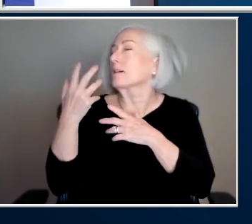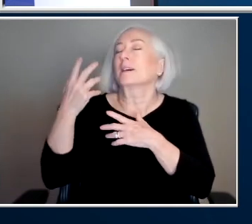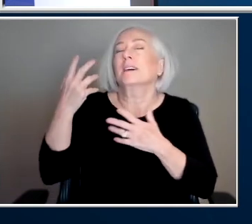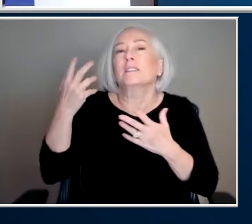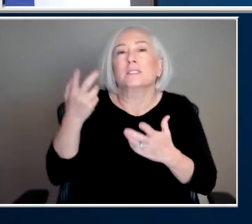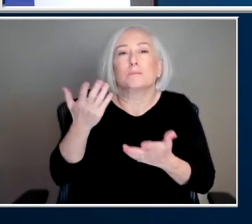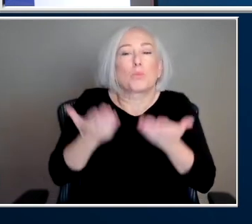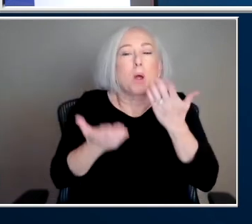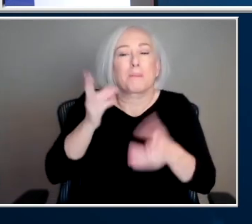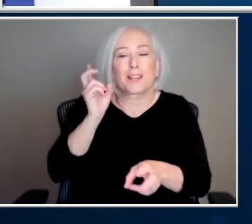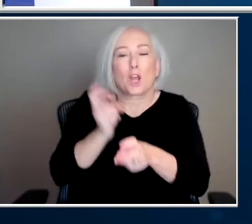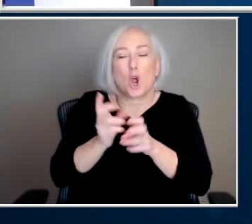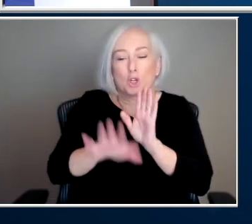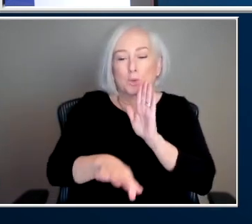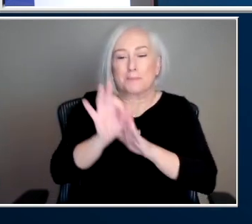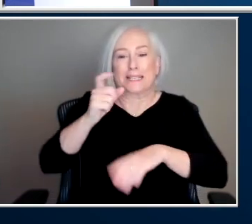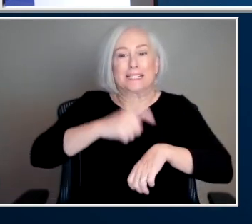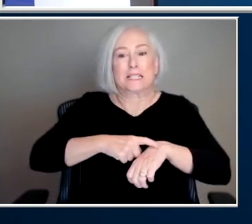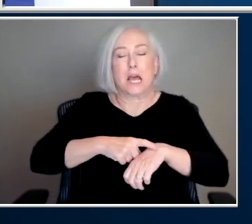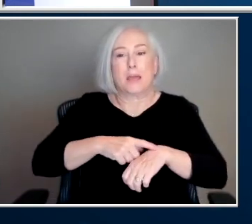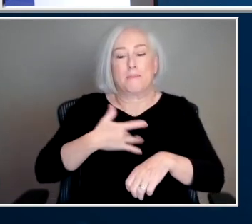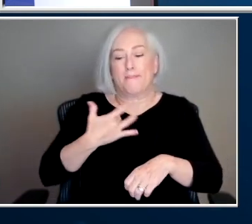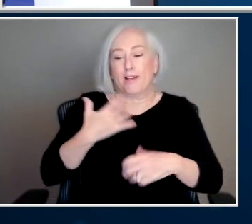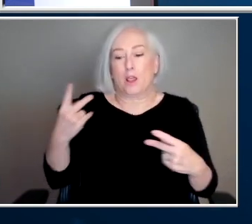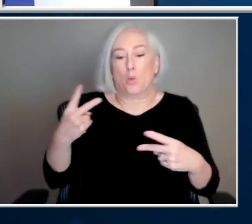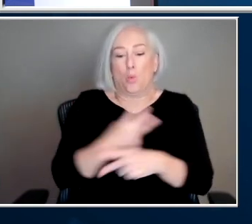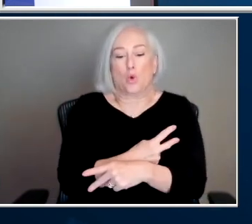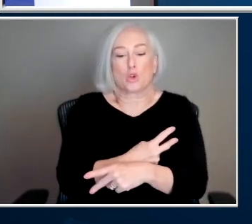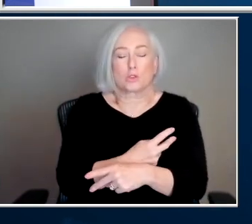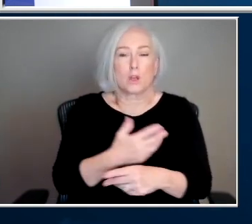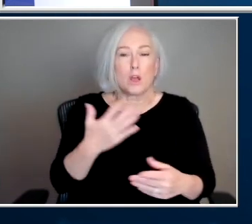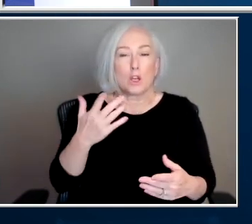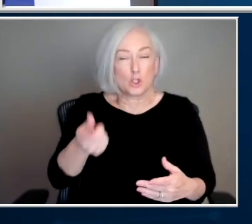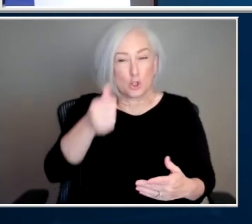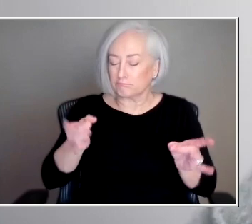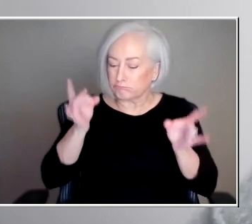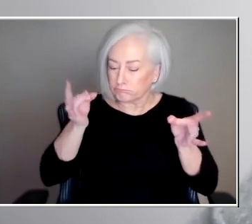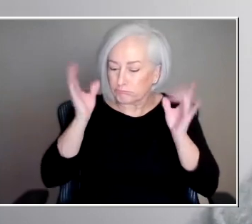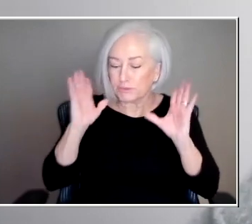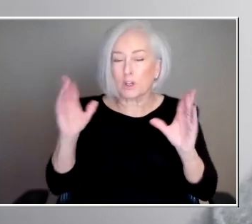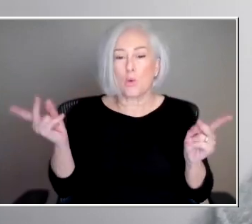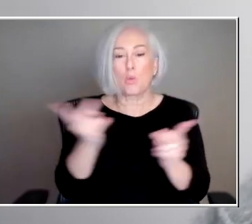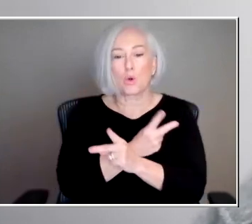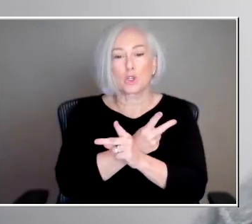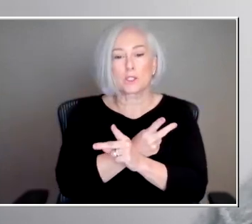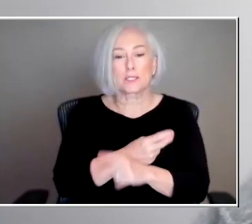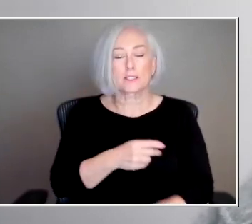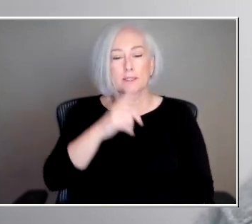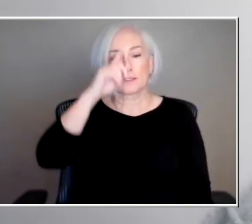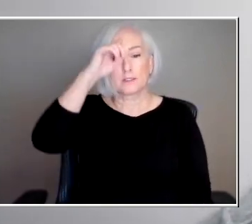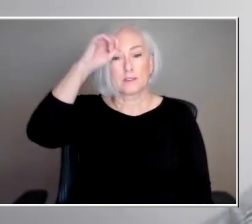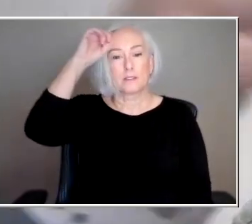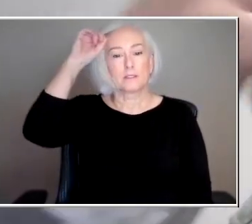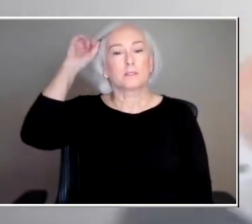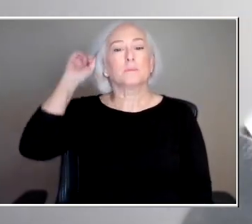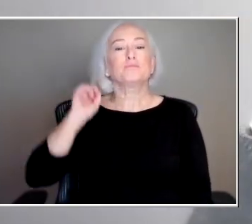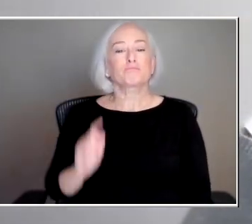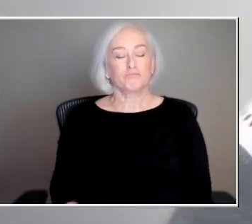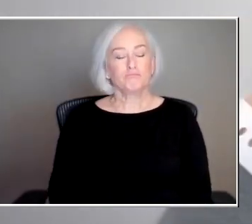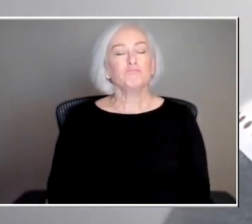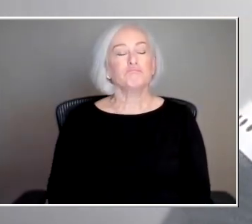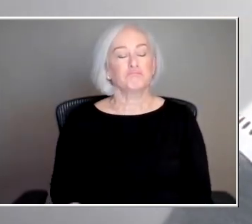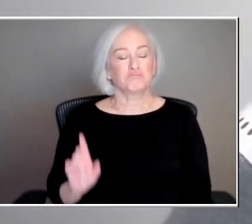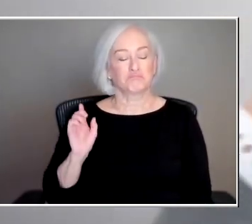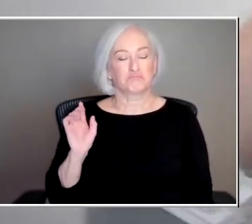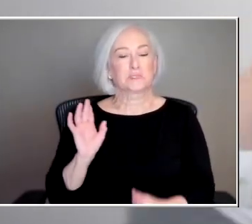any moments that were the most severe that stick out to you, the most debilitating? So as they mentioned a little bit